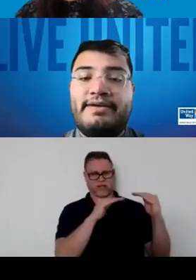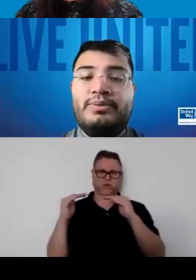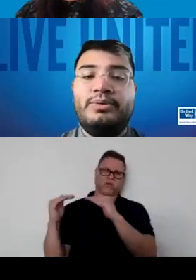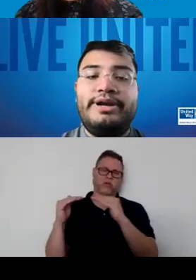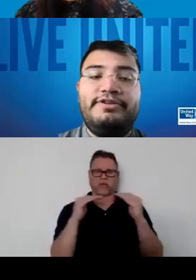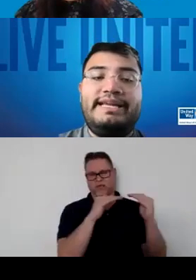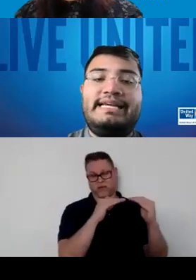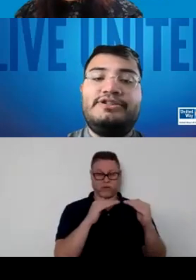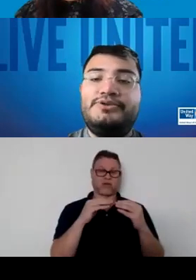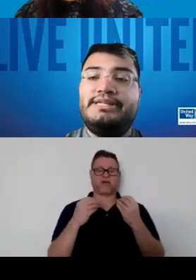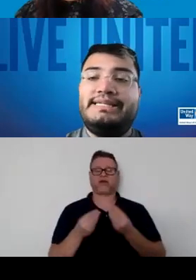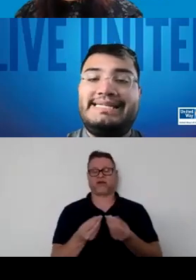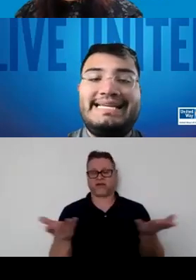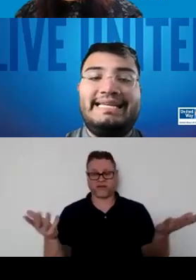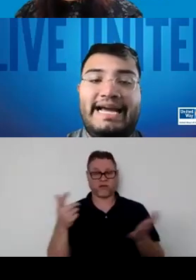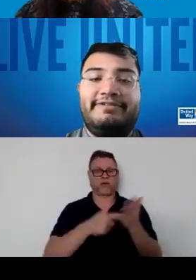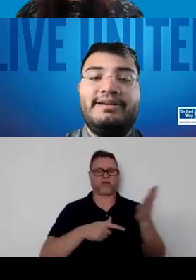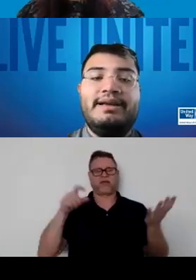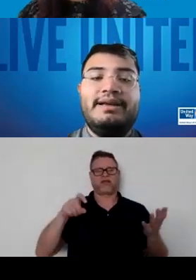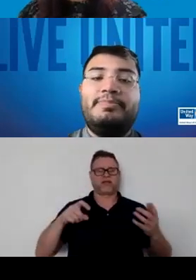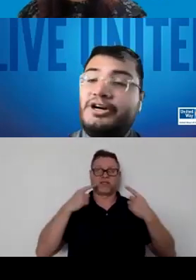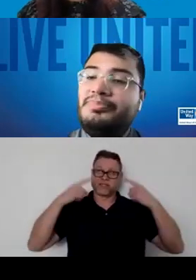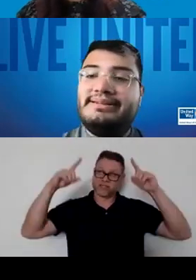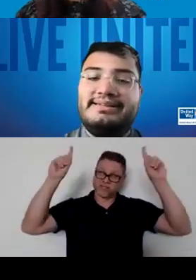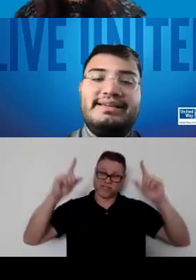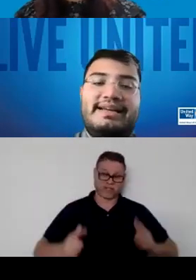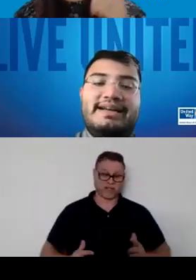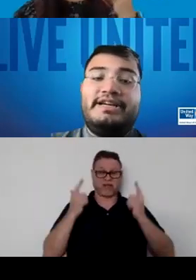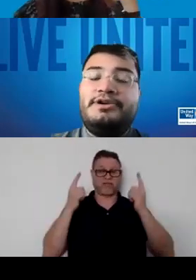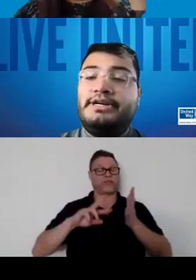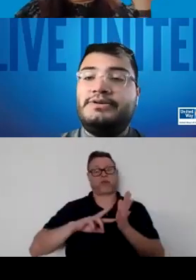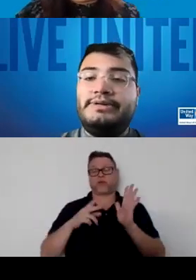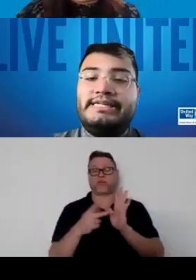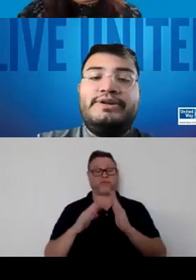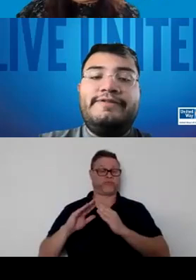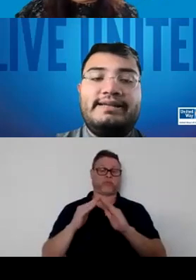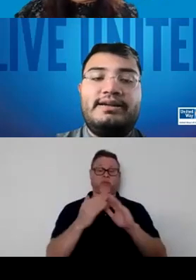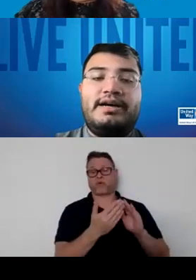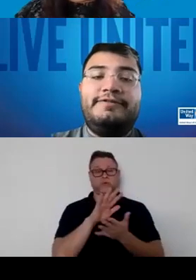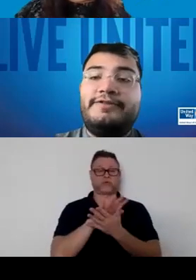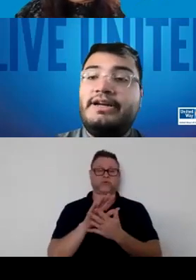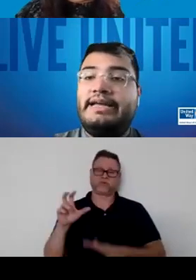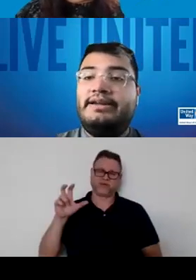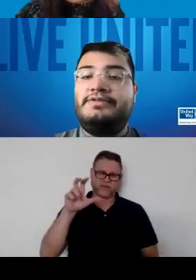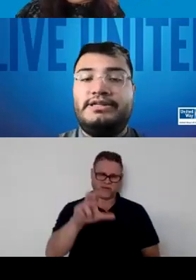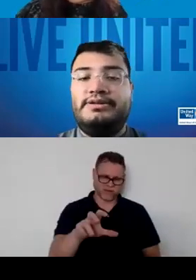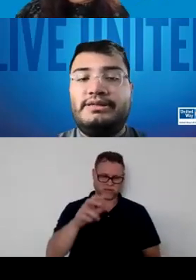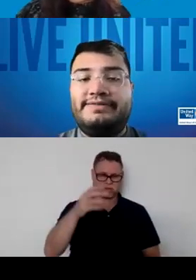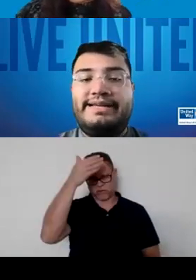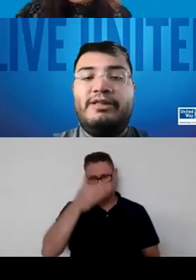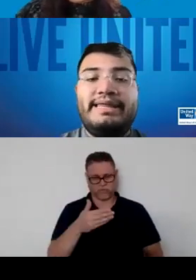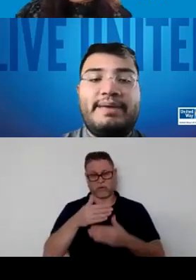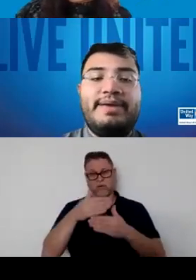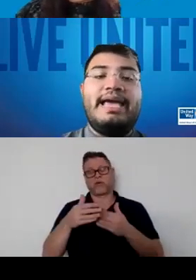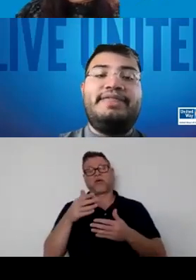giving everyone whatever they need to succeed in life. The purpose of a community school is to invest on the front end of children's